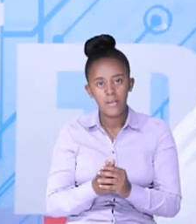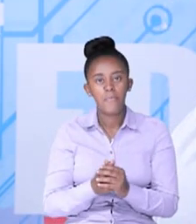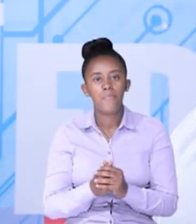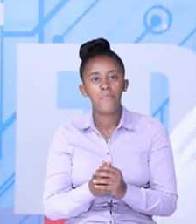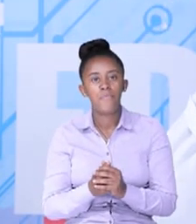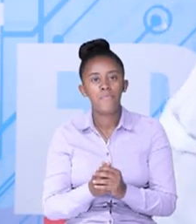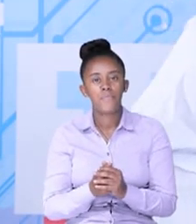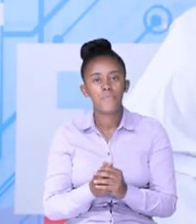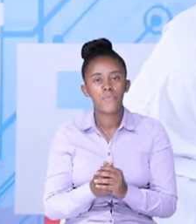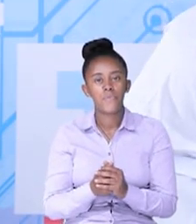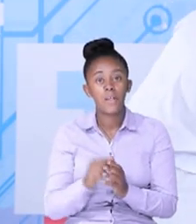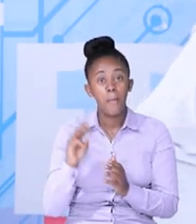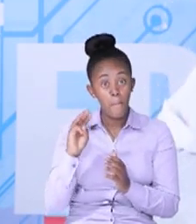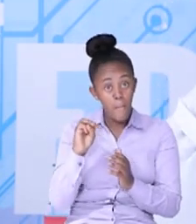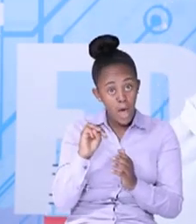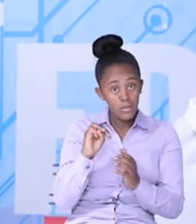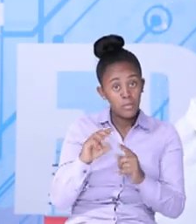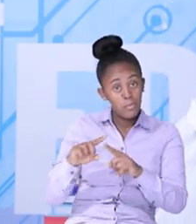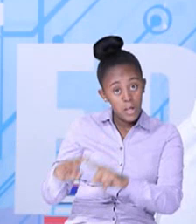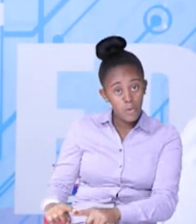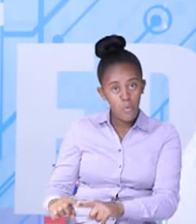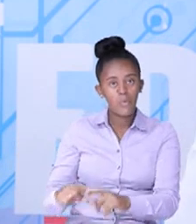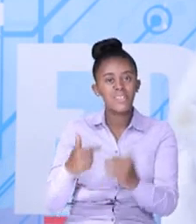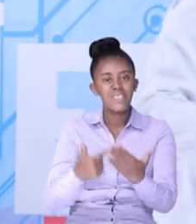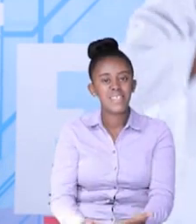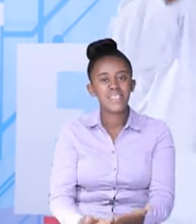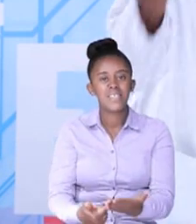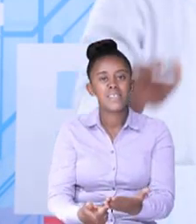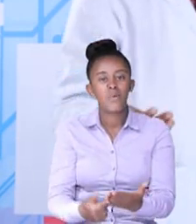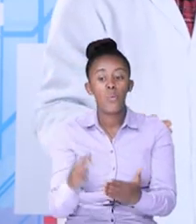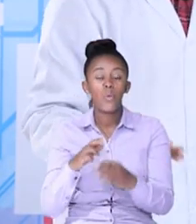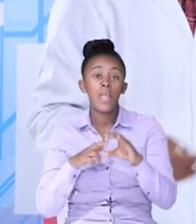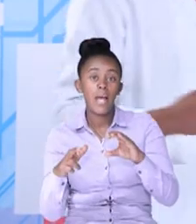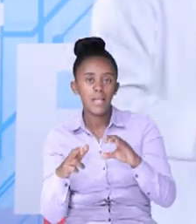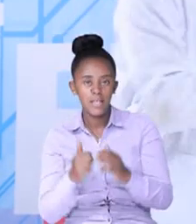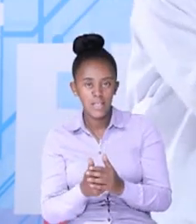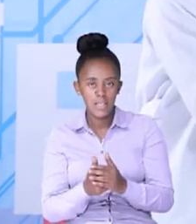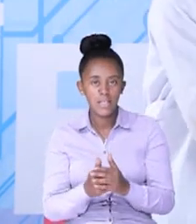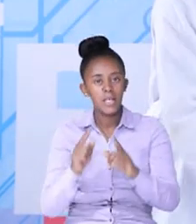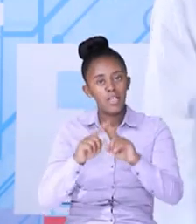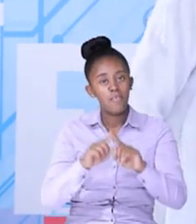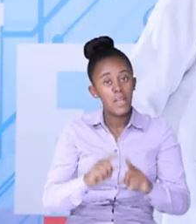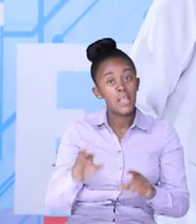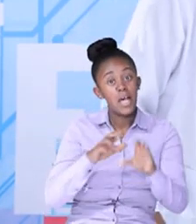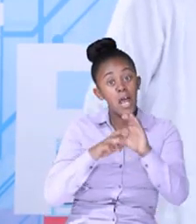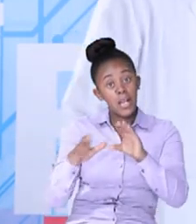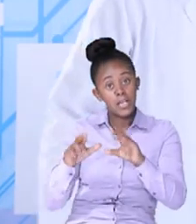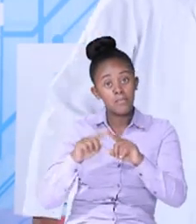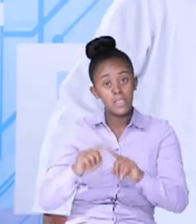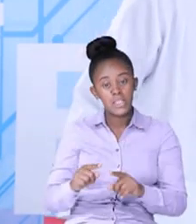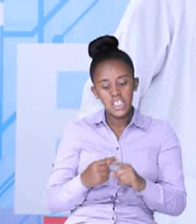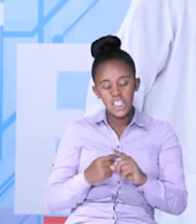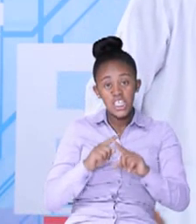see? The mass depends on this value, on the radius. So different radius means